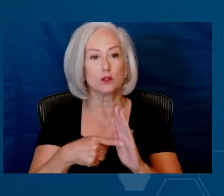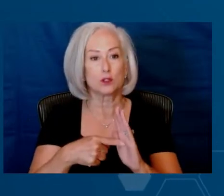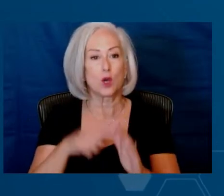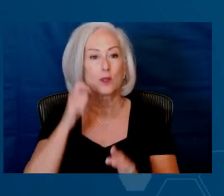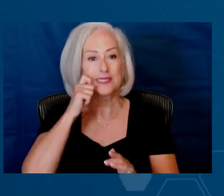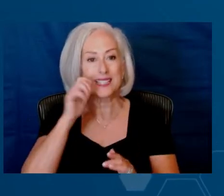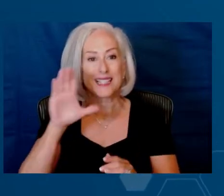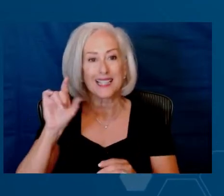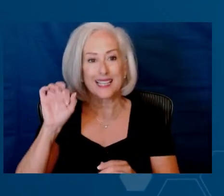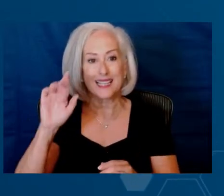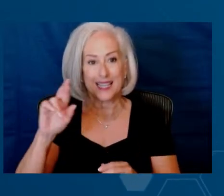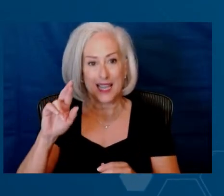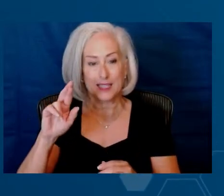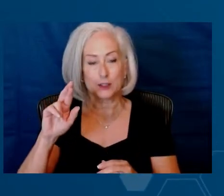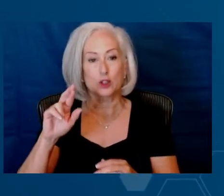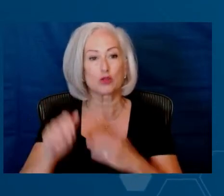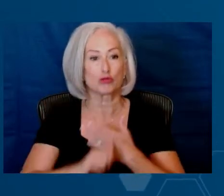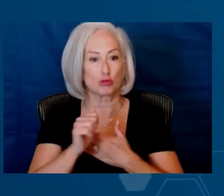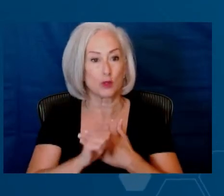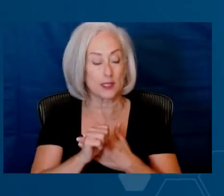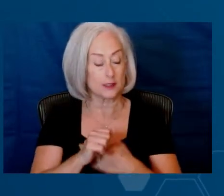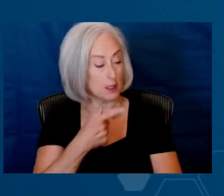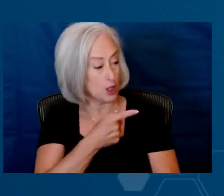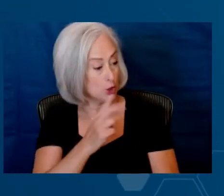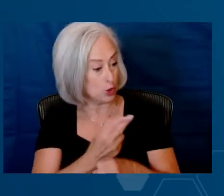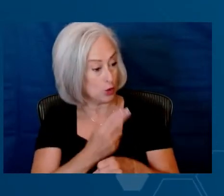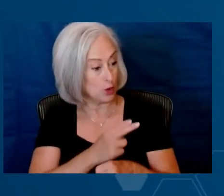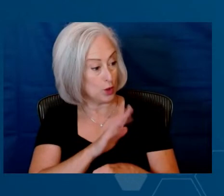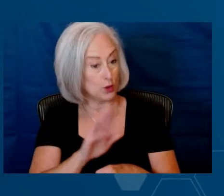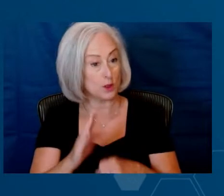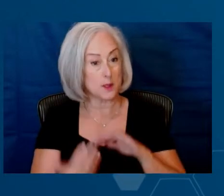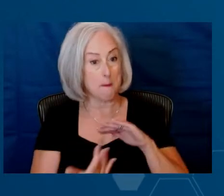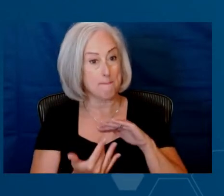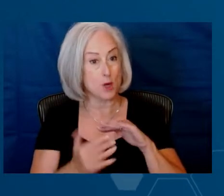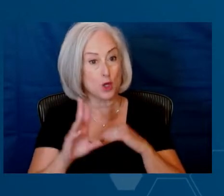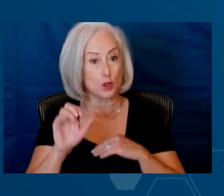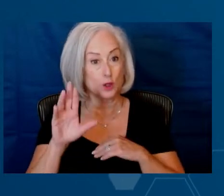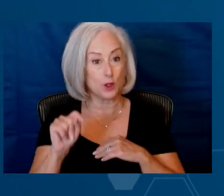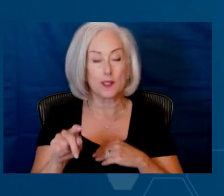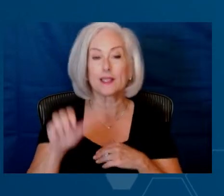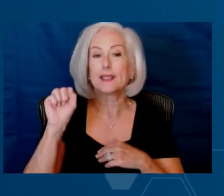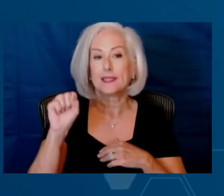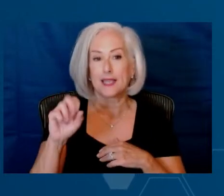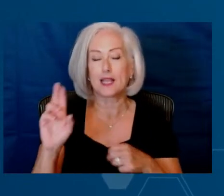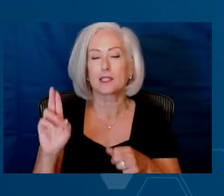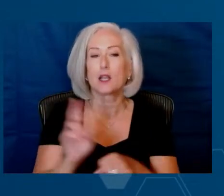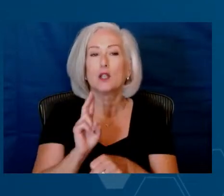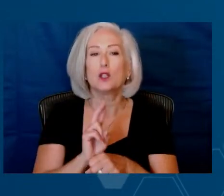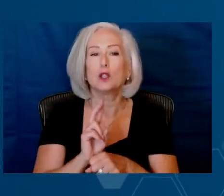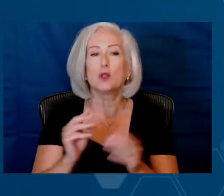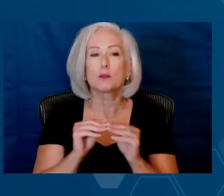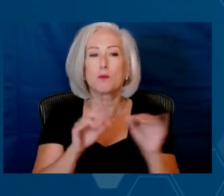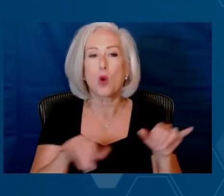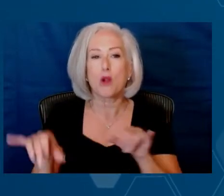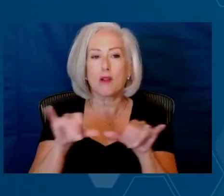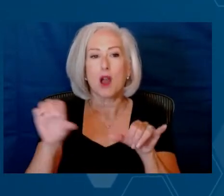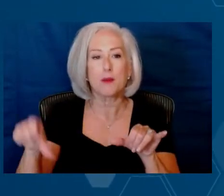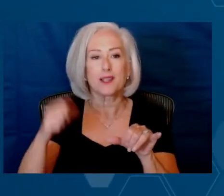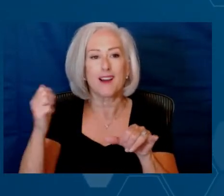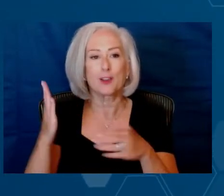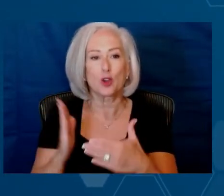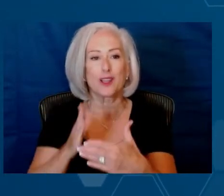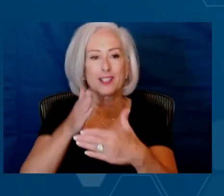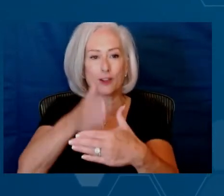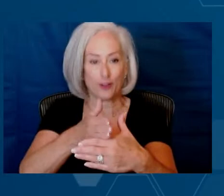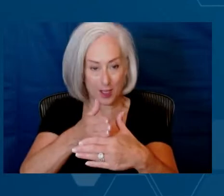Dr. Bhavsar? We do. I think that is much more commonly used for other interventional kind of treatments or